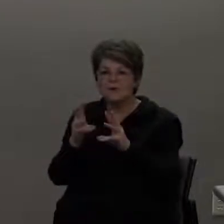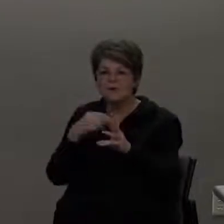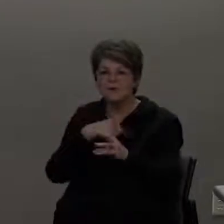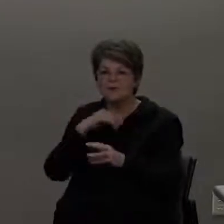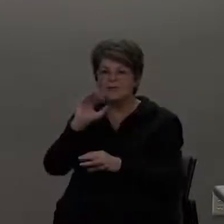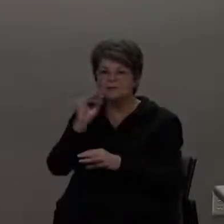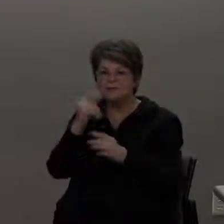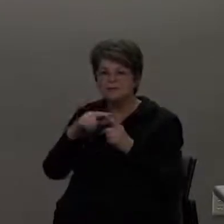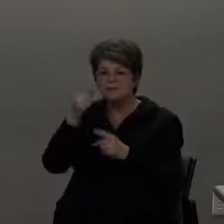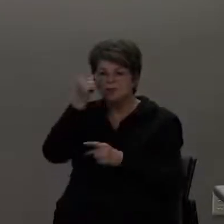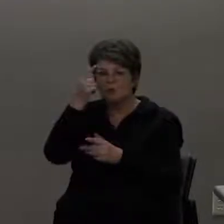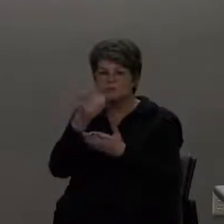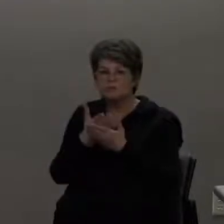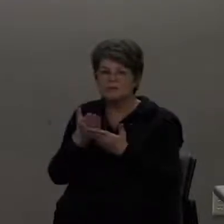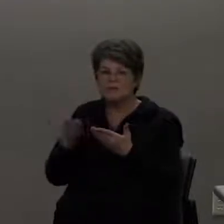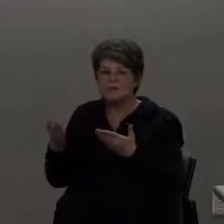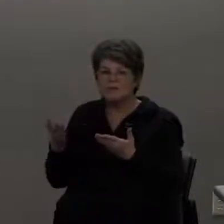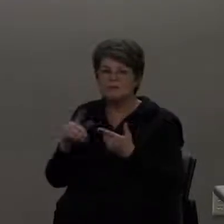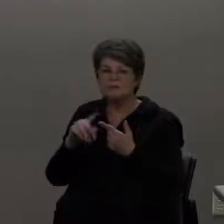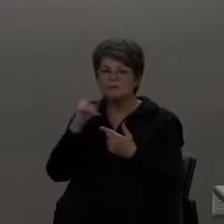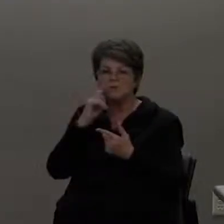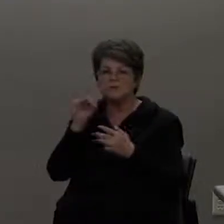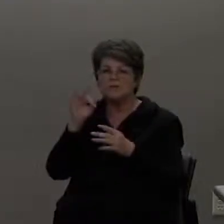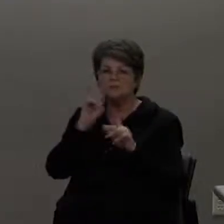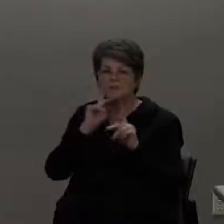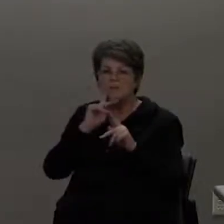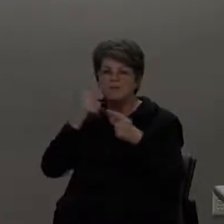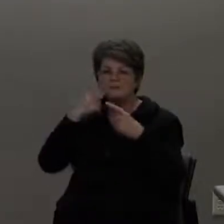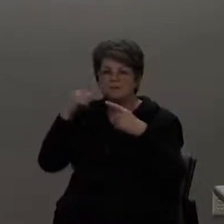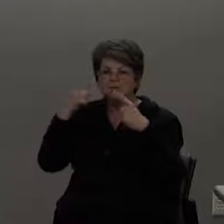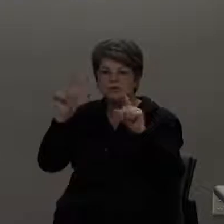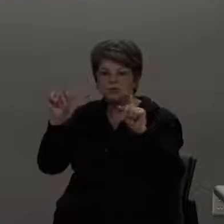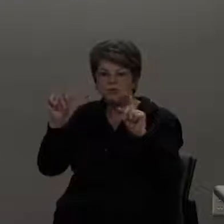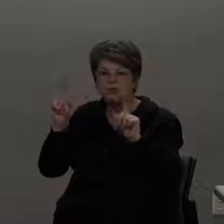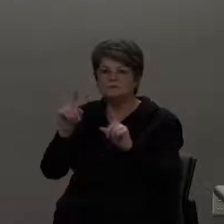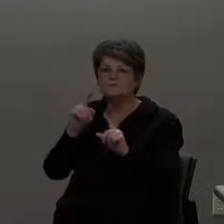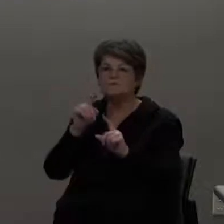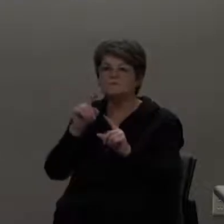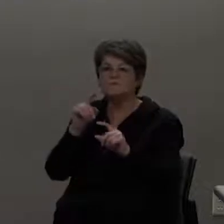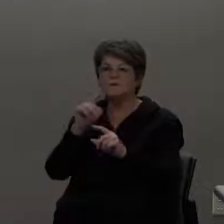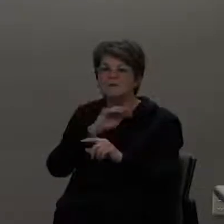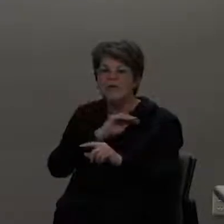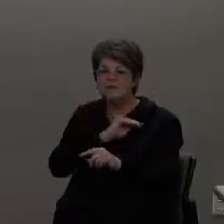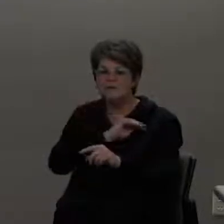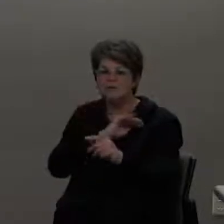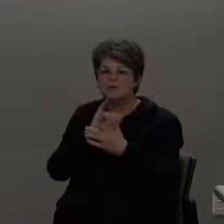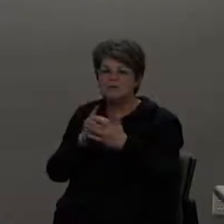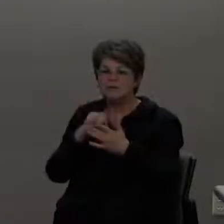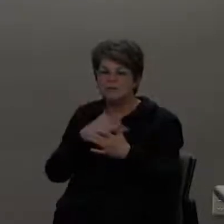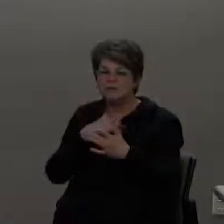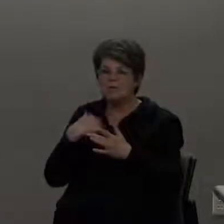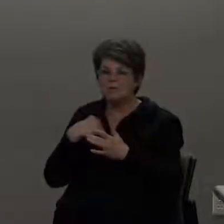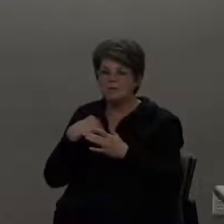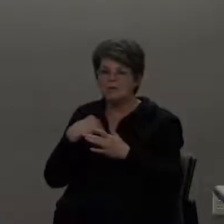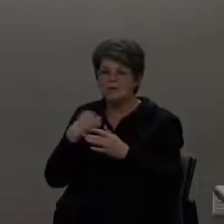to understand things to see whether people have achieved the successes and achieved the missions that they've gone forward